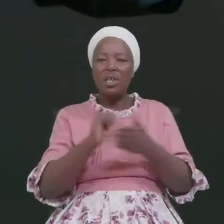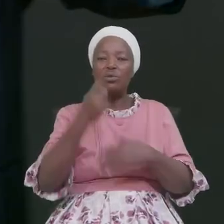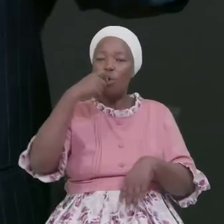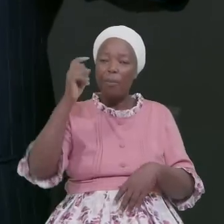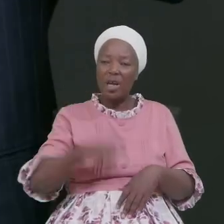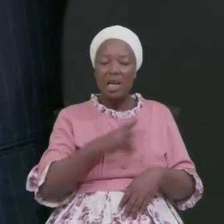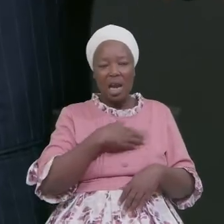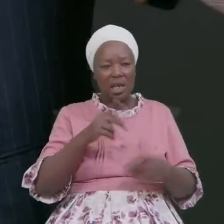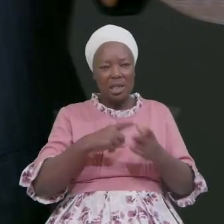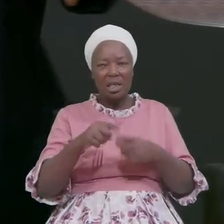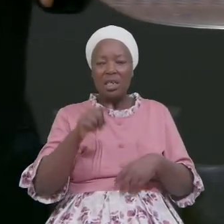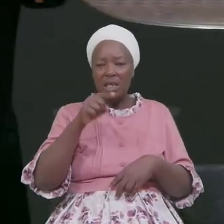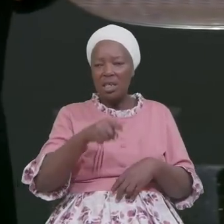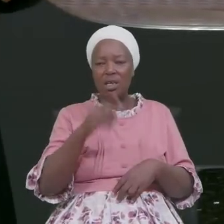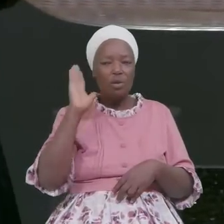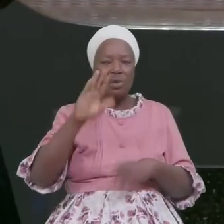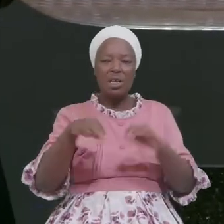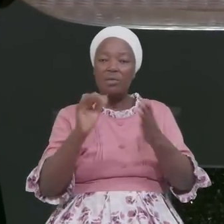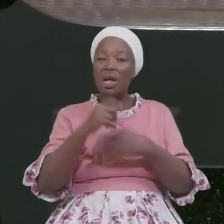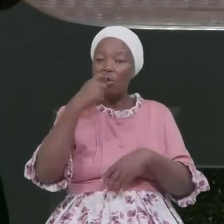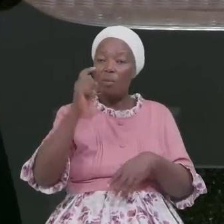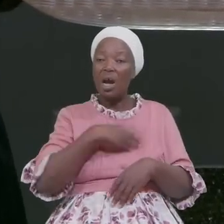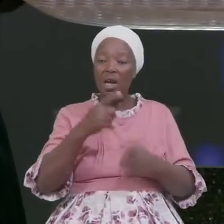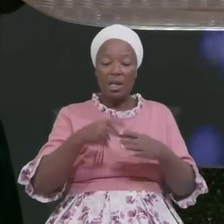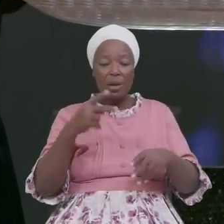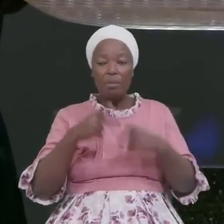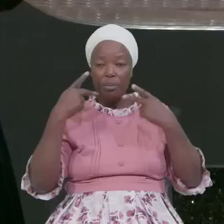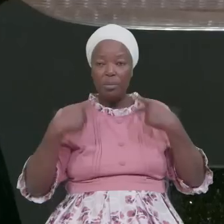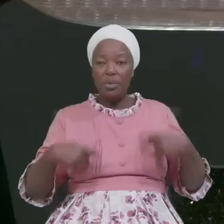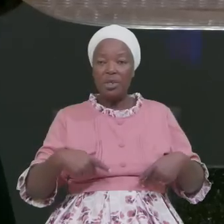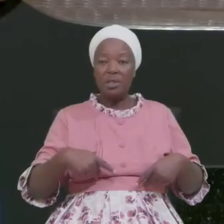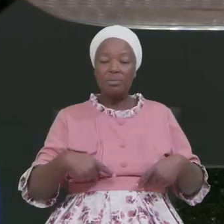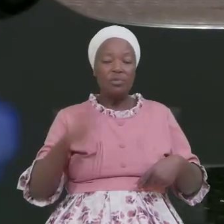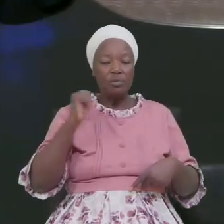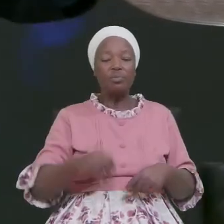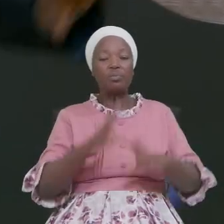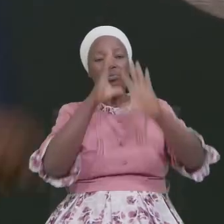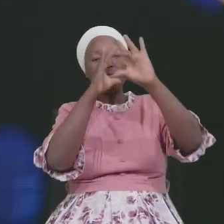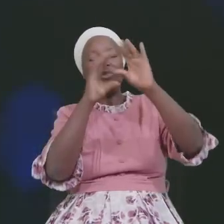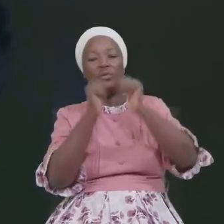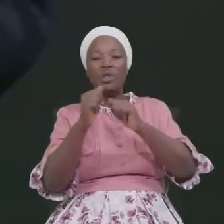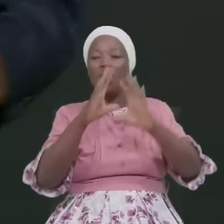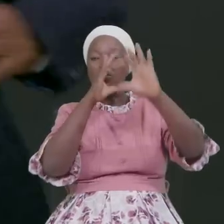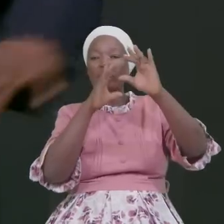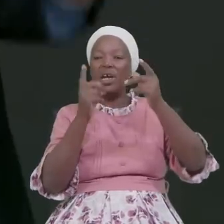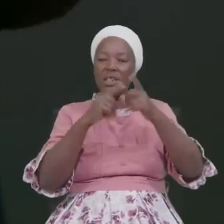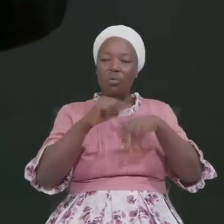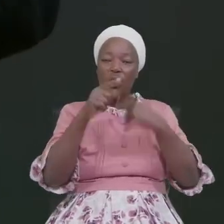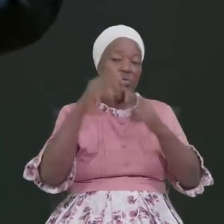he will give the command, and the priests will blow with their trumpets. And when you hear